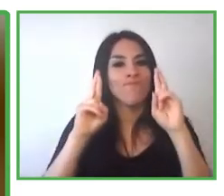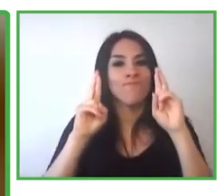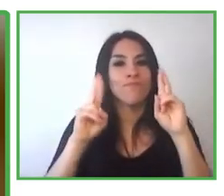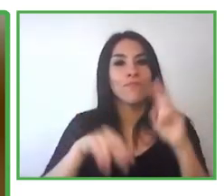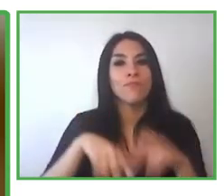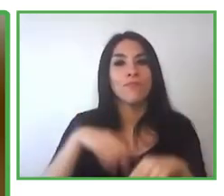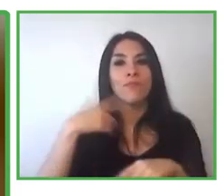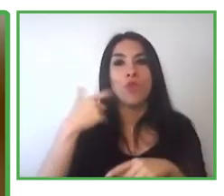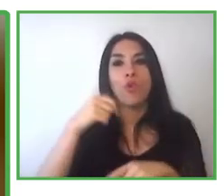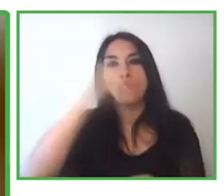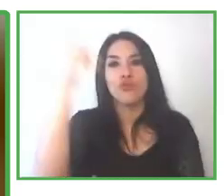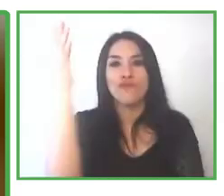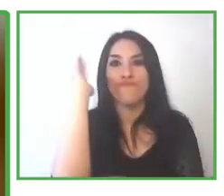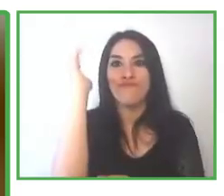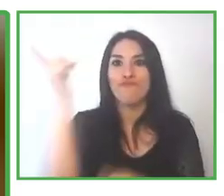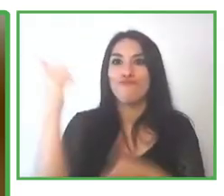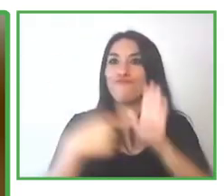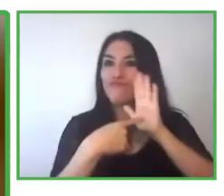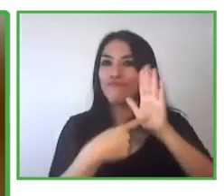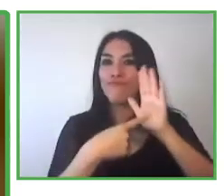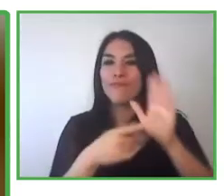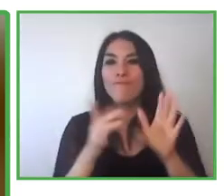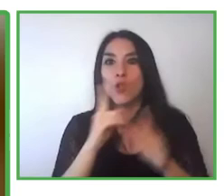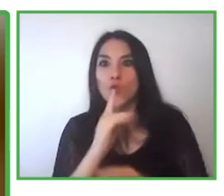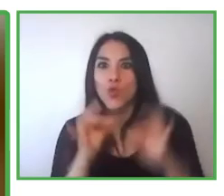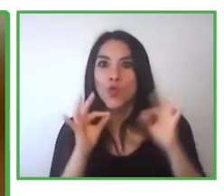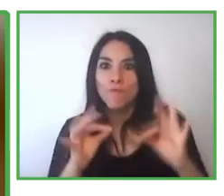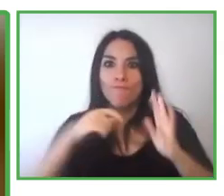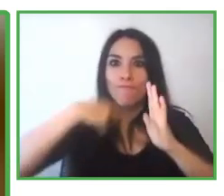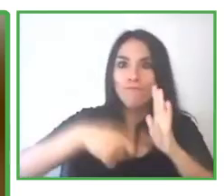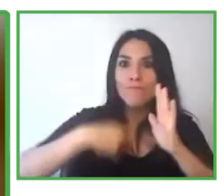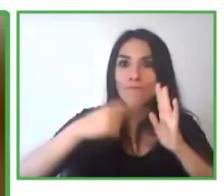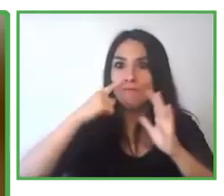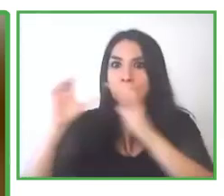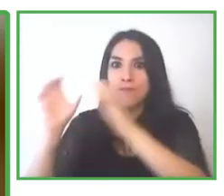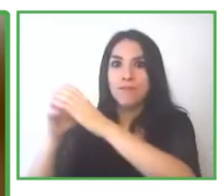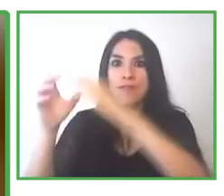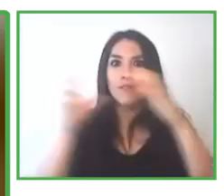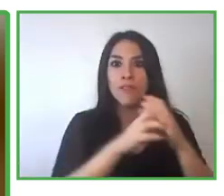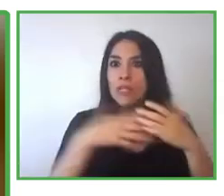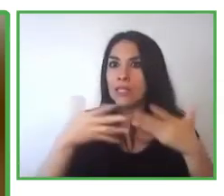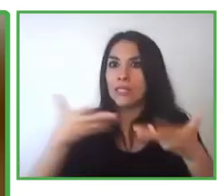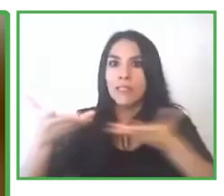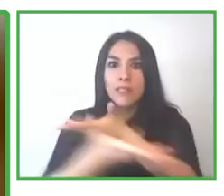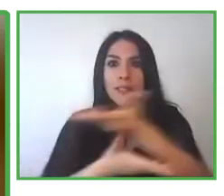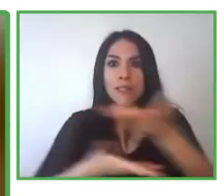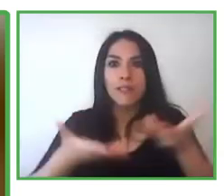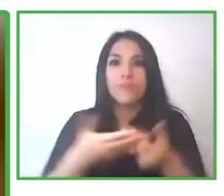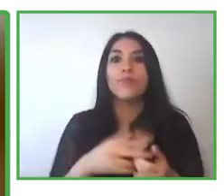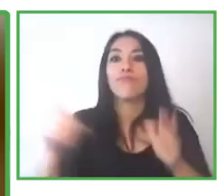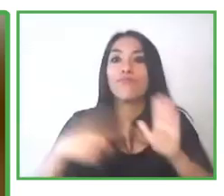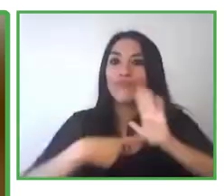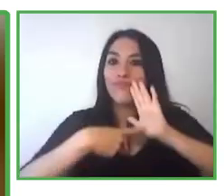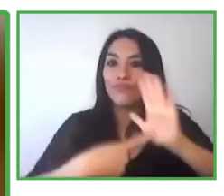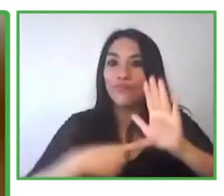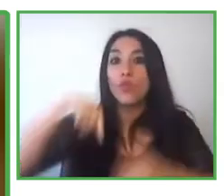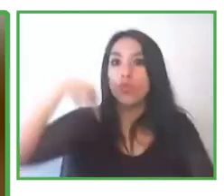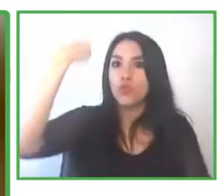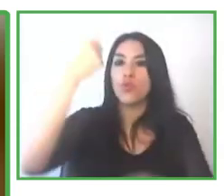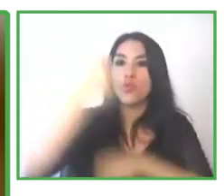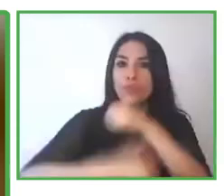one, we can present the final results and consider that the transfer has been